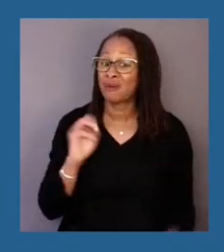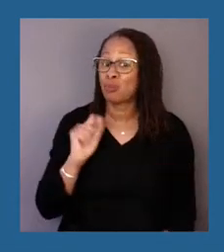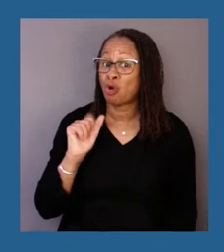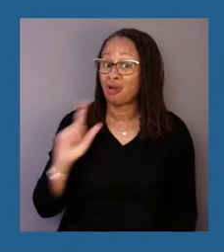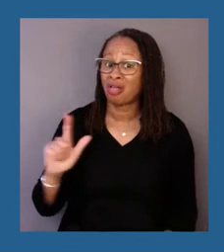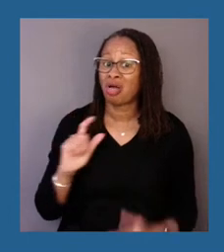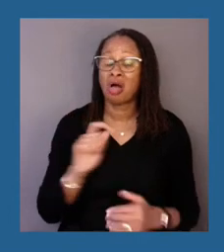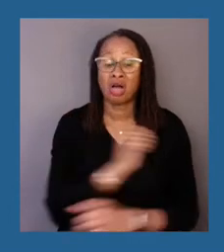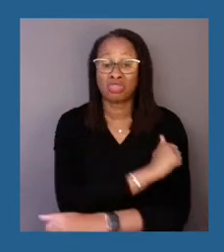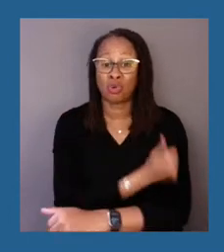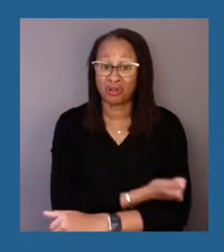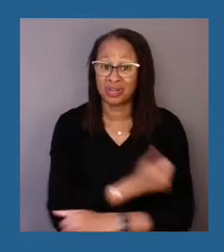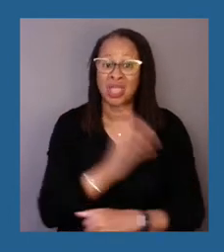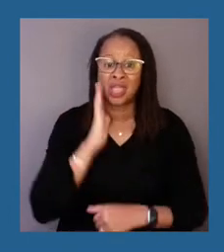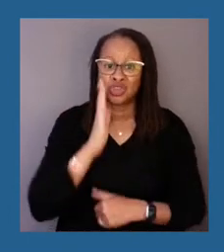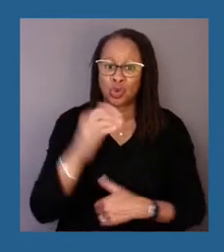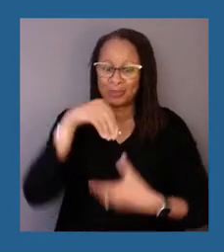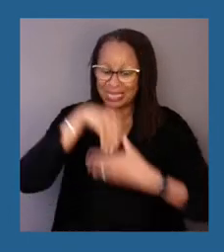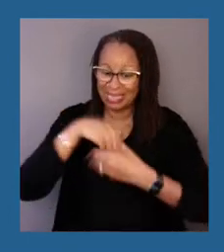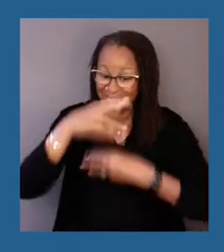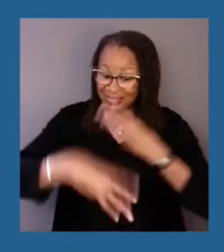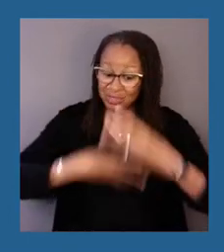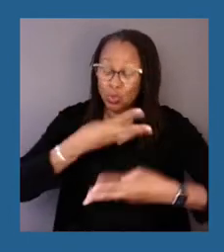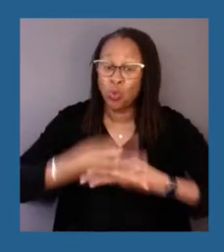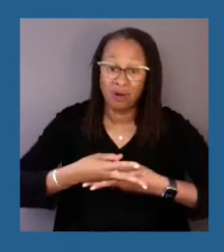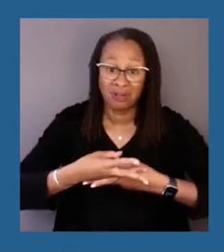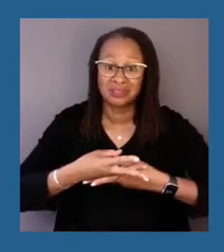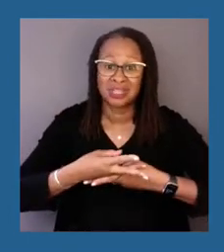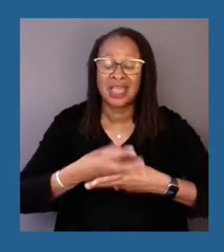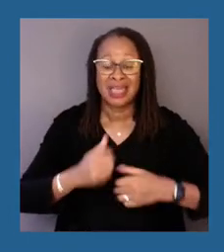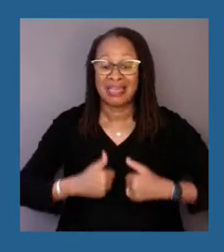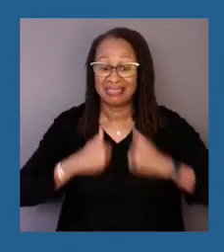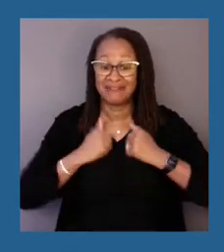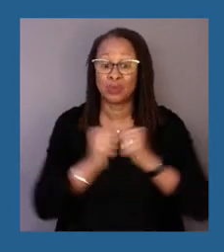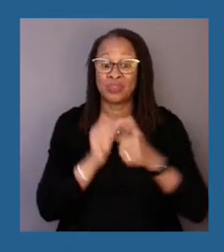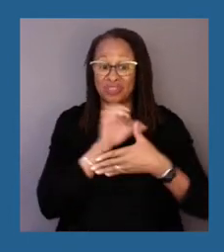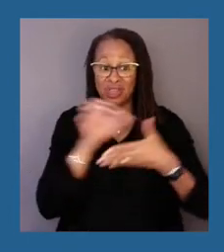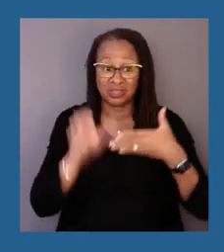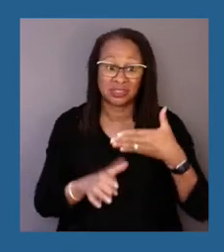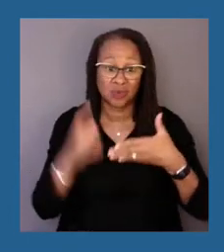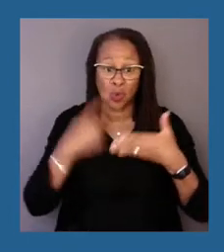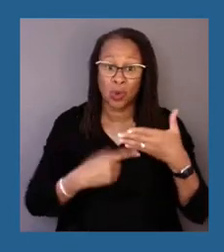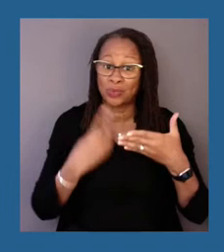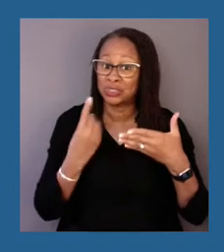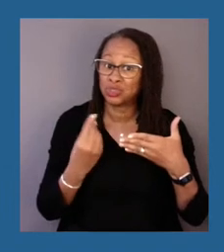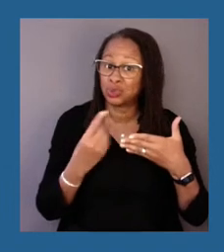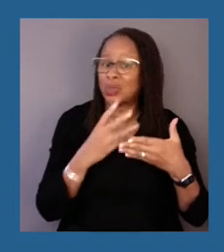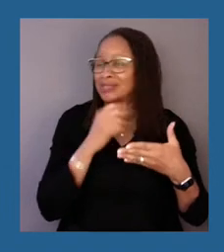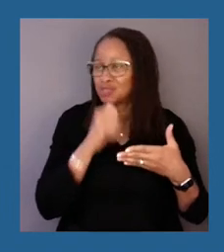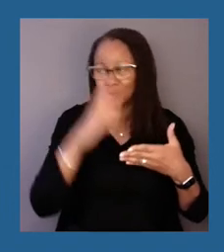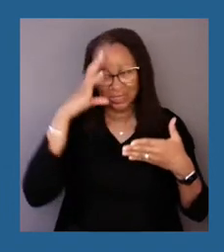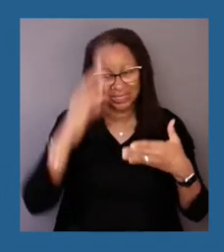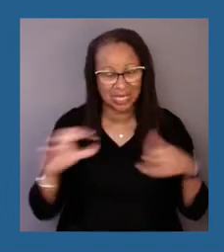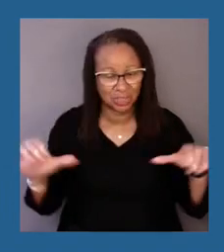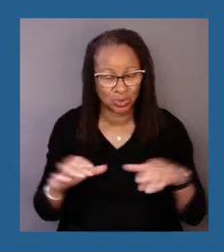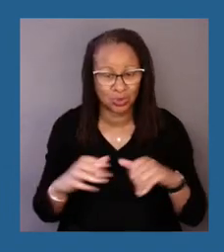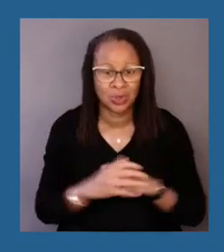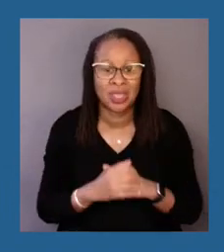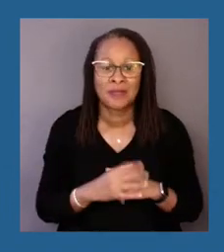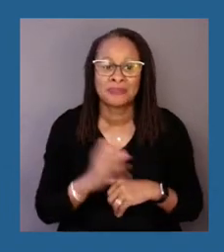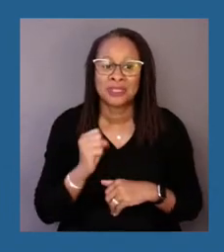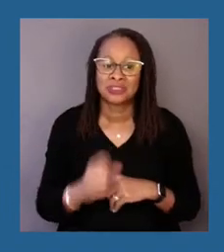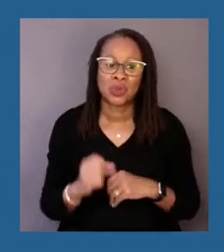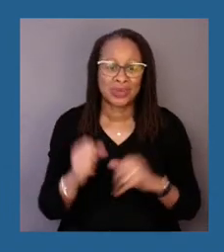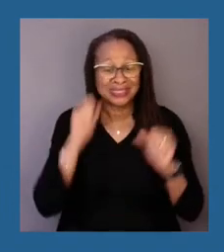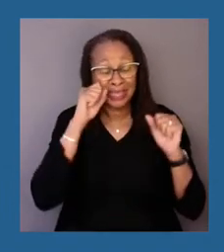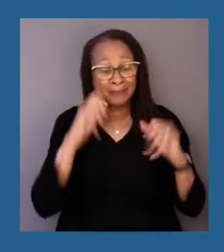you're going to be in this world and living with the consequences of what we do and don't decide to do. So it's amazing